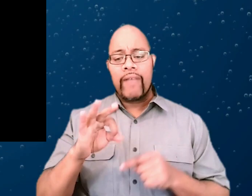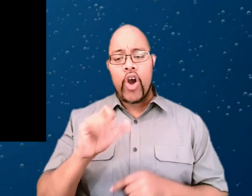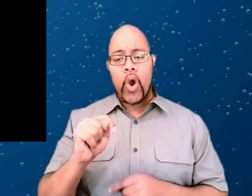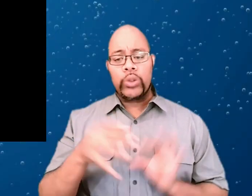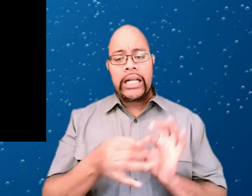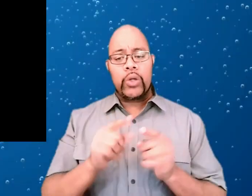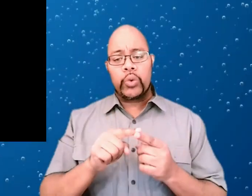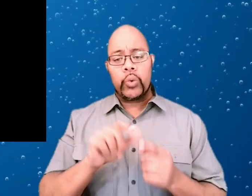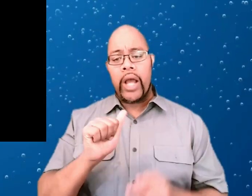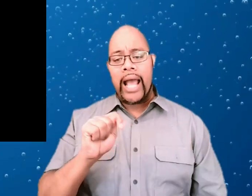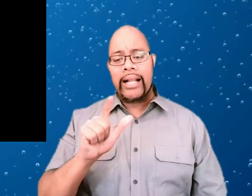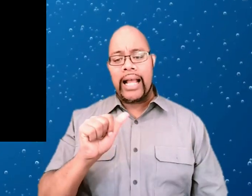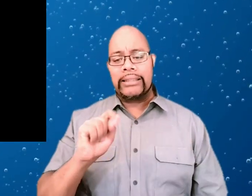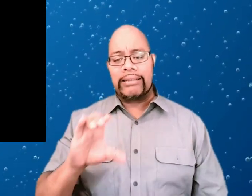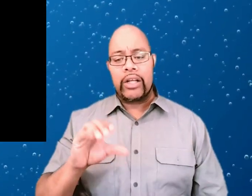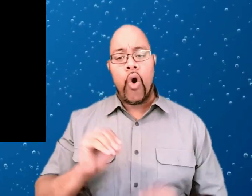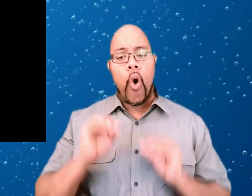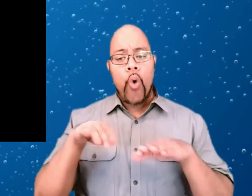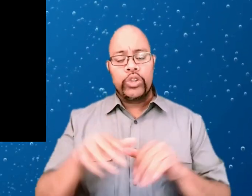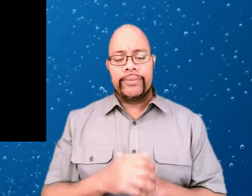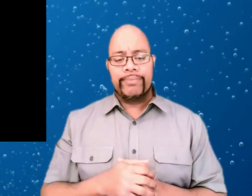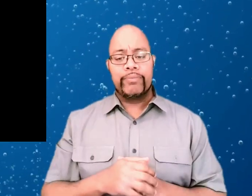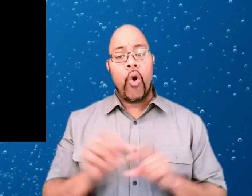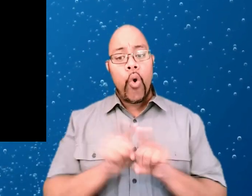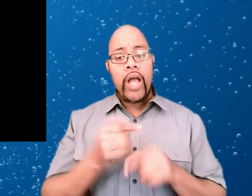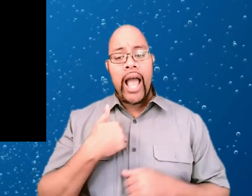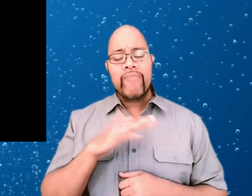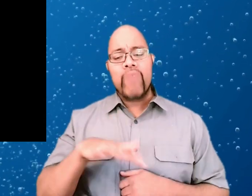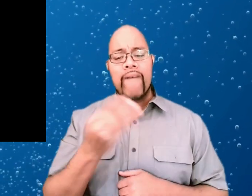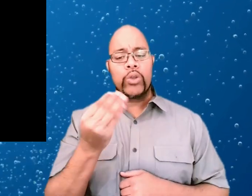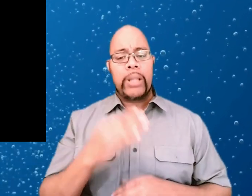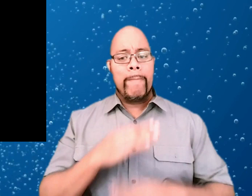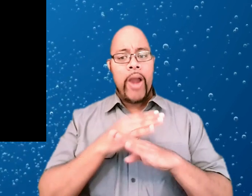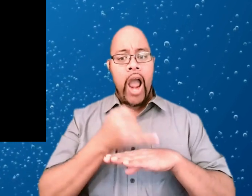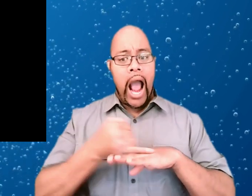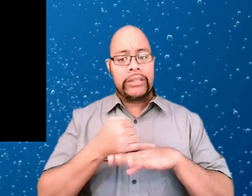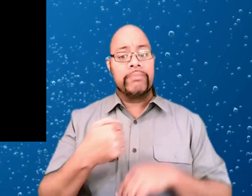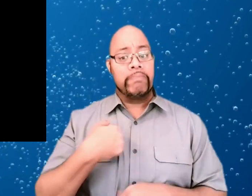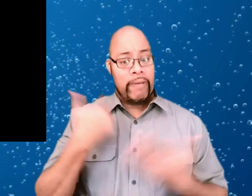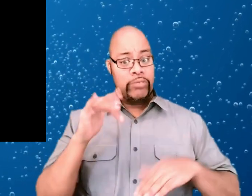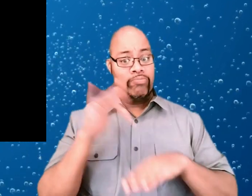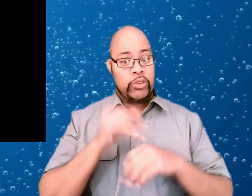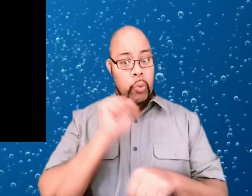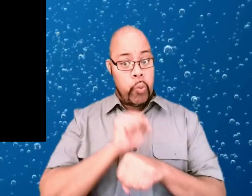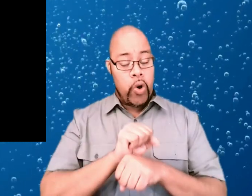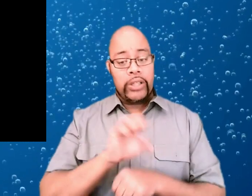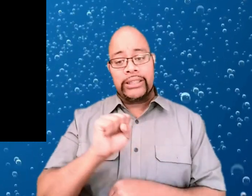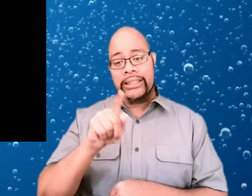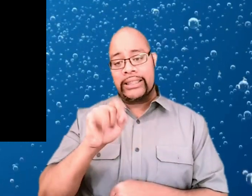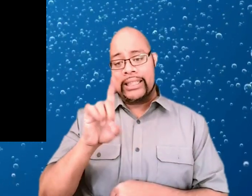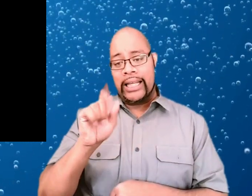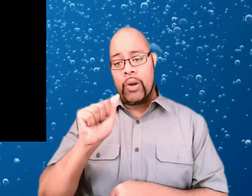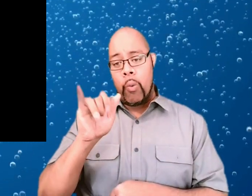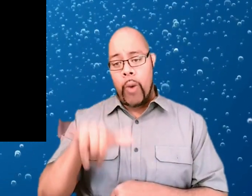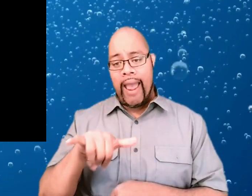of coast connected to the Atlantic Ocean. It also has around 14 barrier islands. I personally